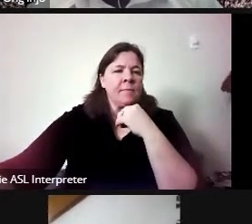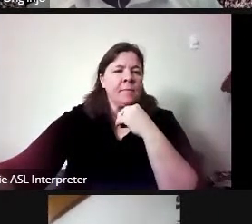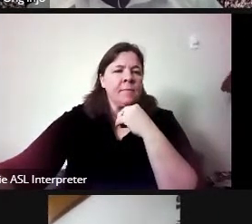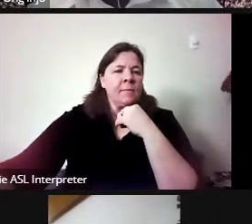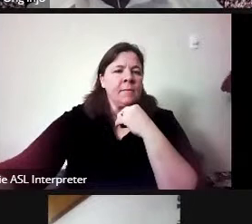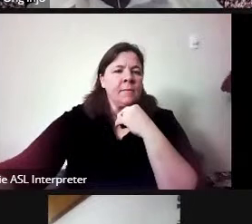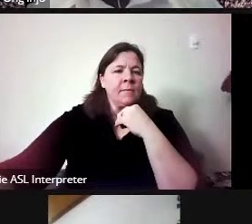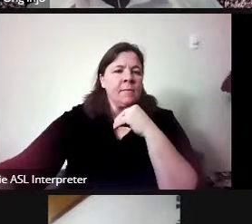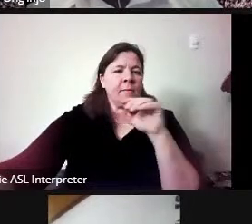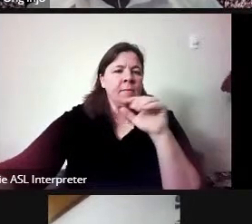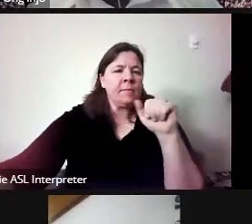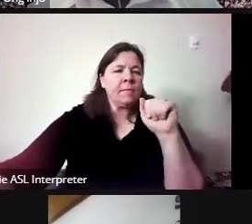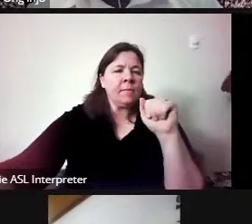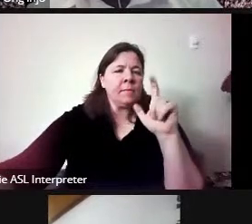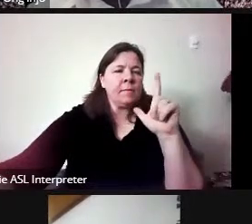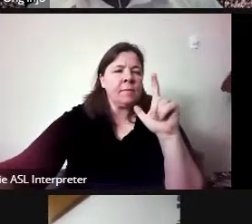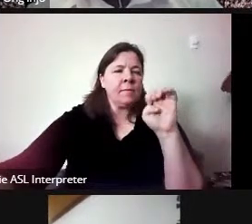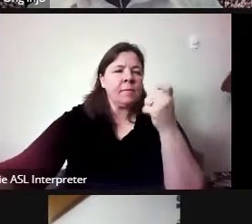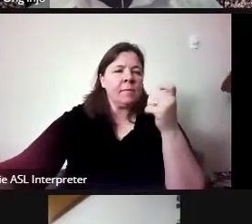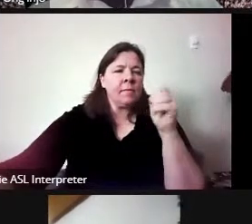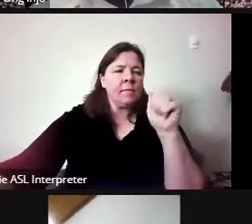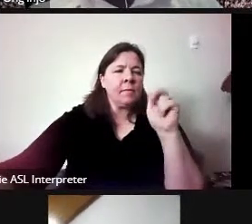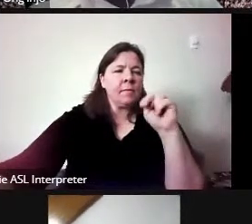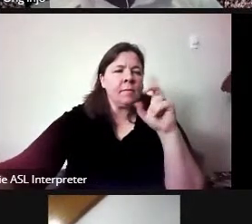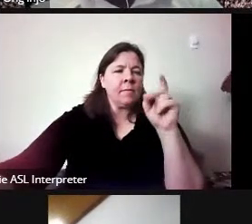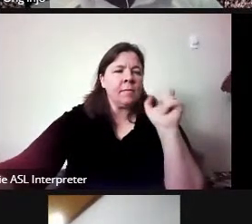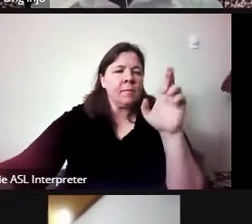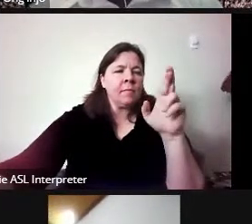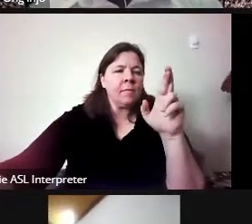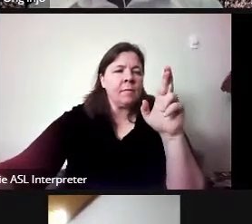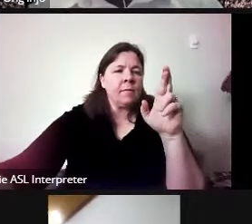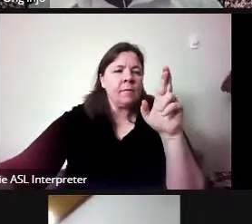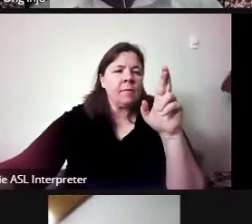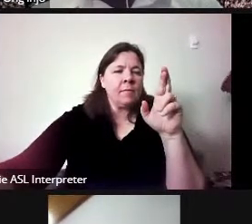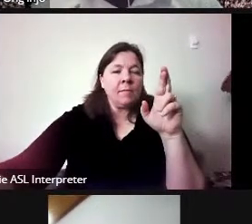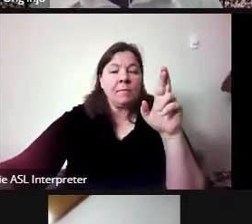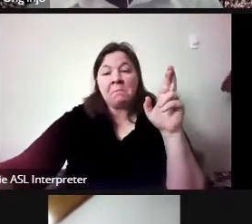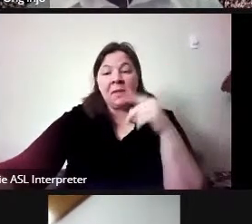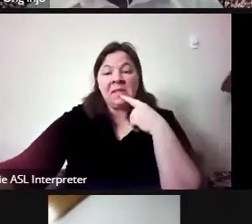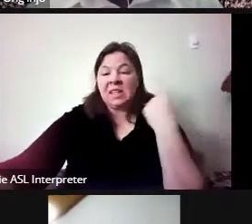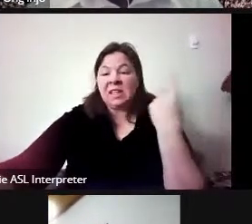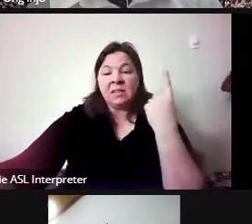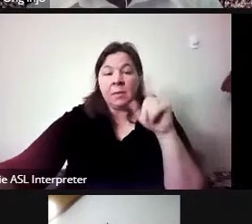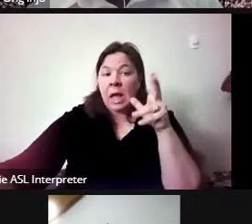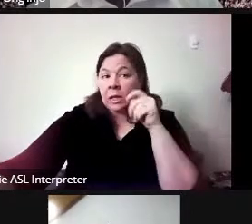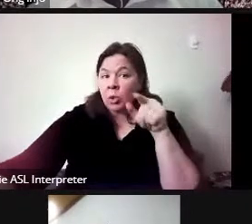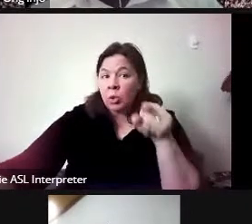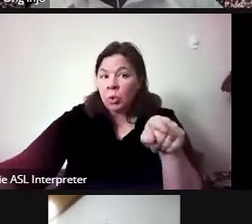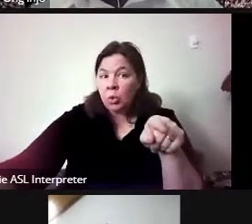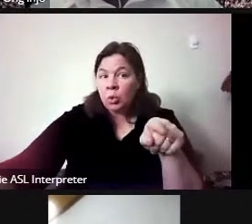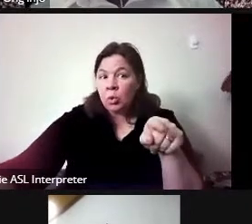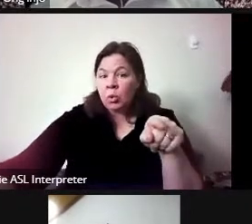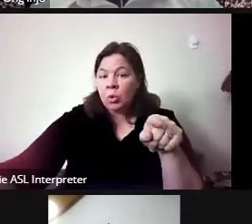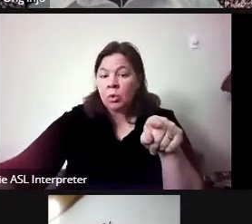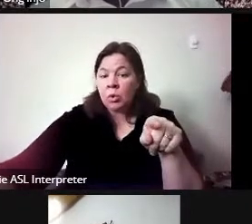Alexander Hendrik, did you want to say something? Okay, if we cannot hear you and you have